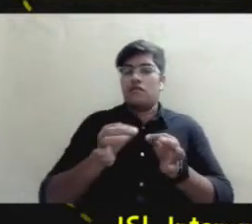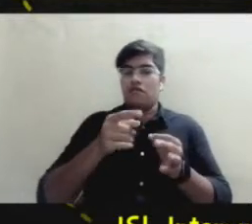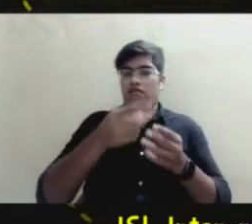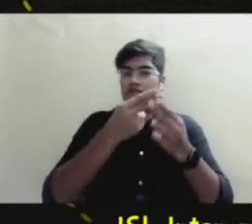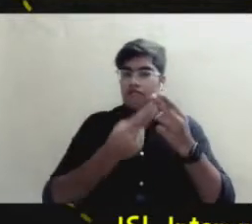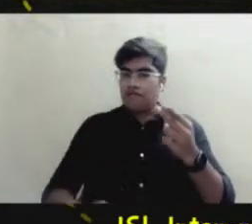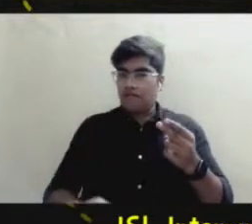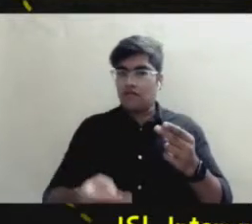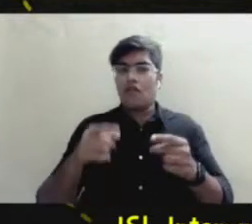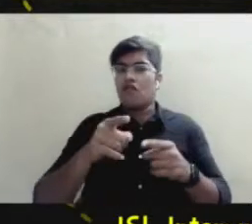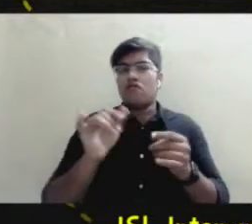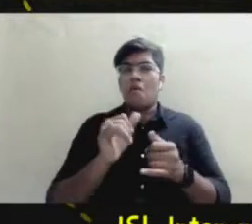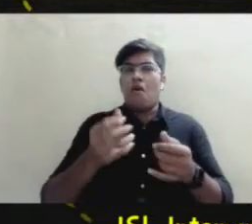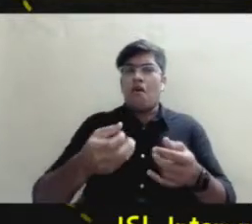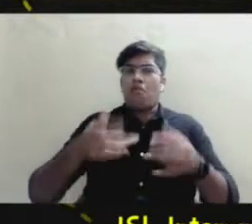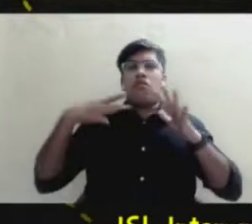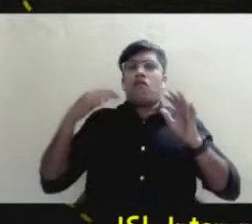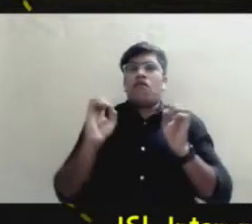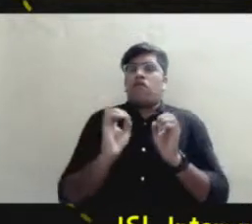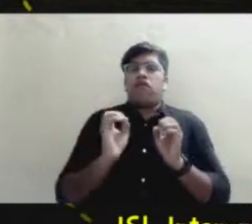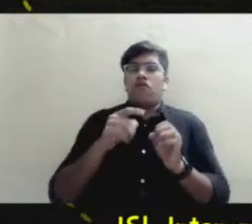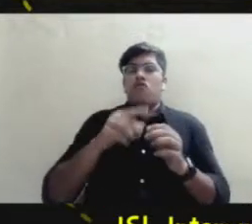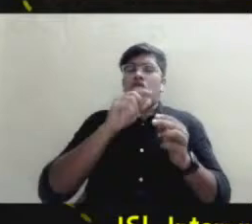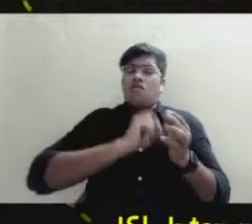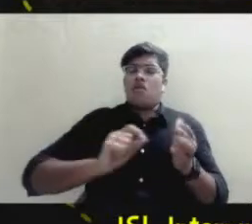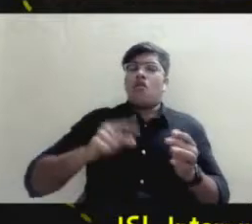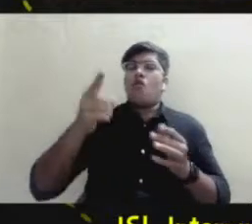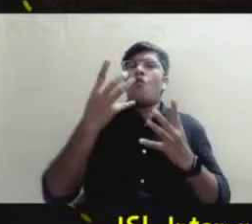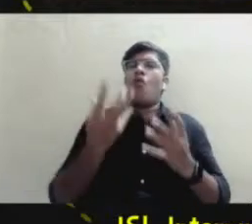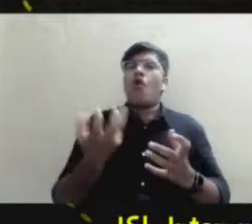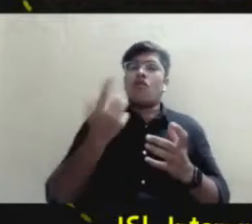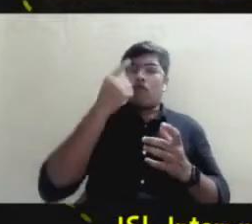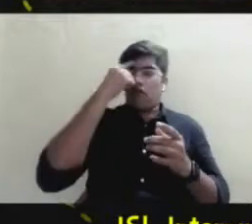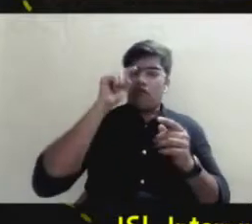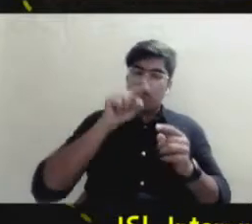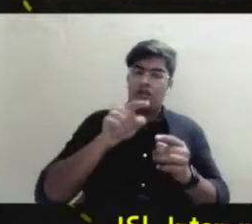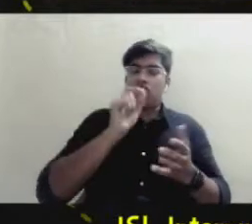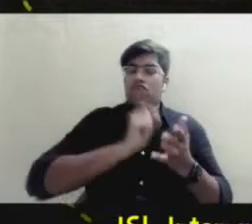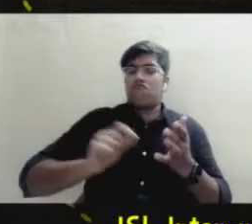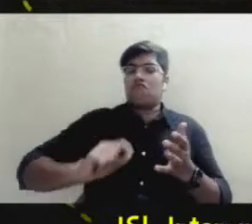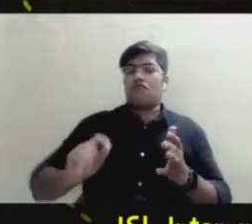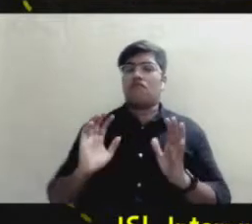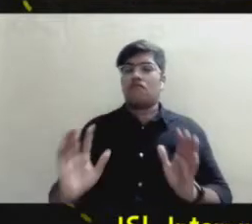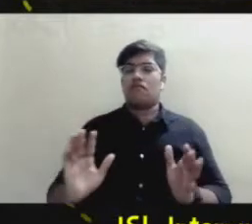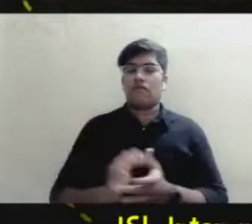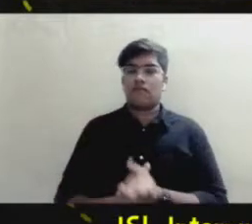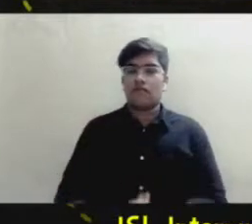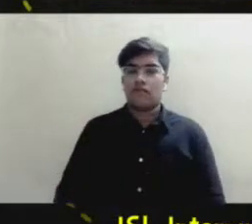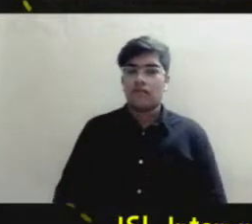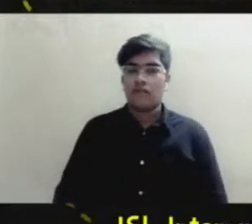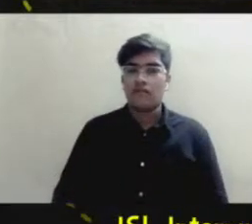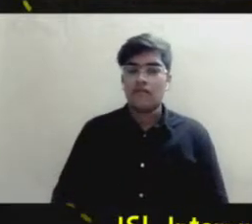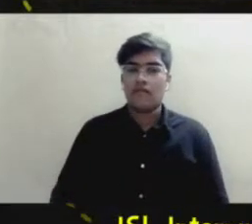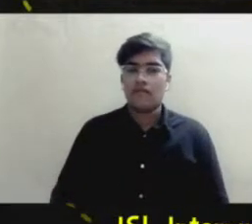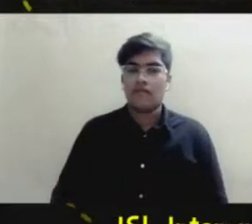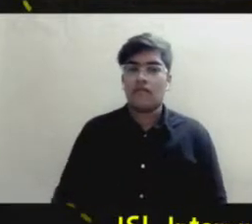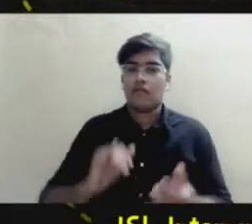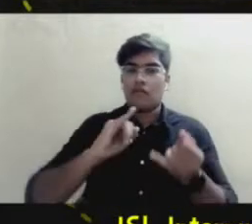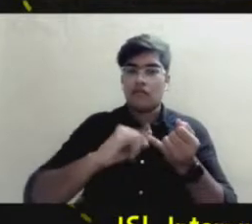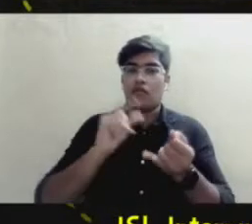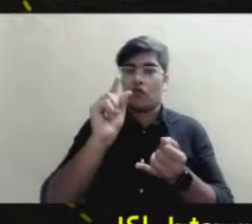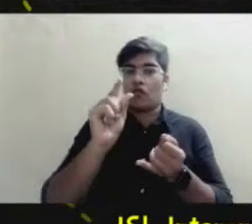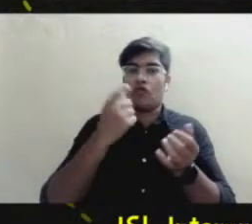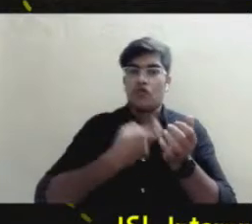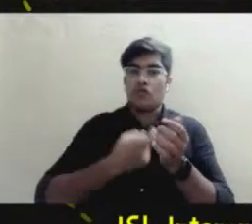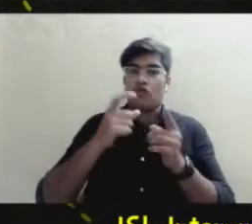Also, from what we know and have heard, that Surdas Ji was supposed to be blind or